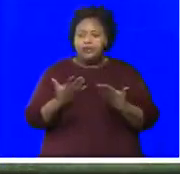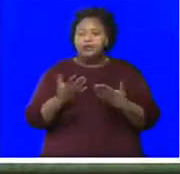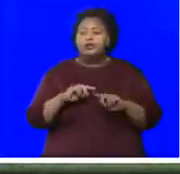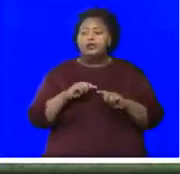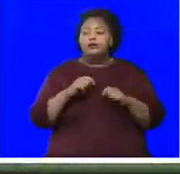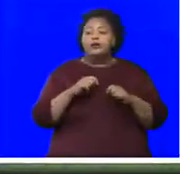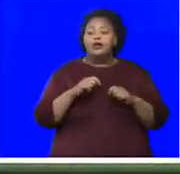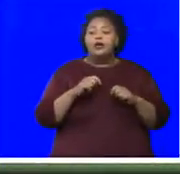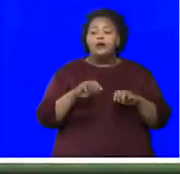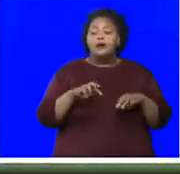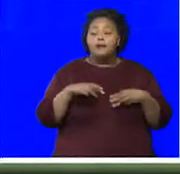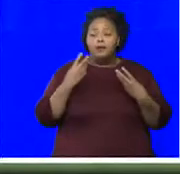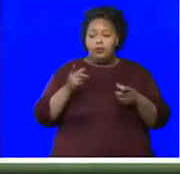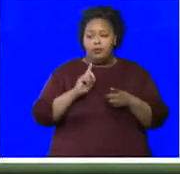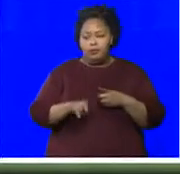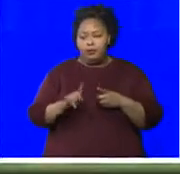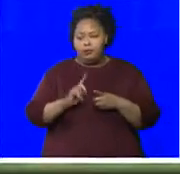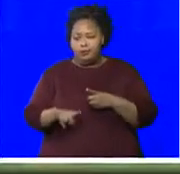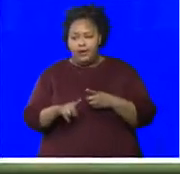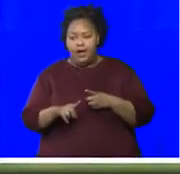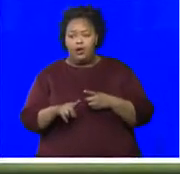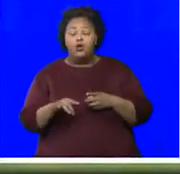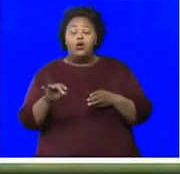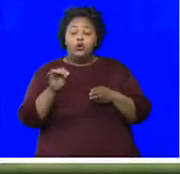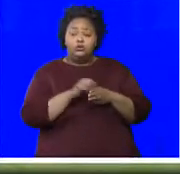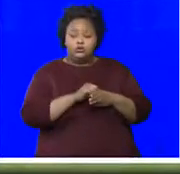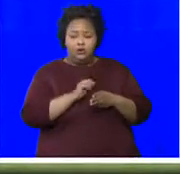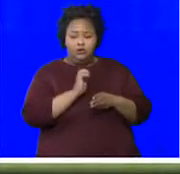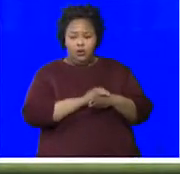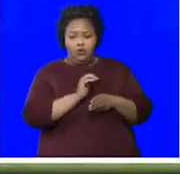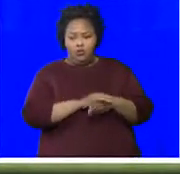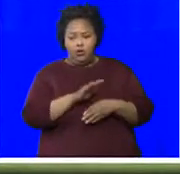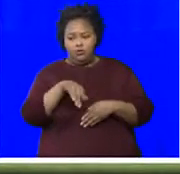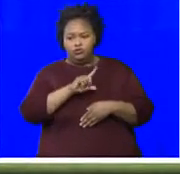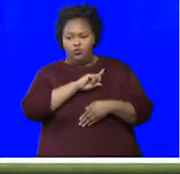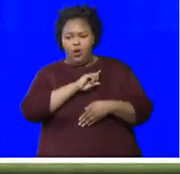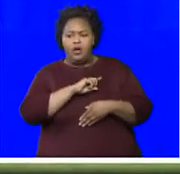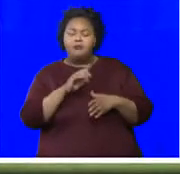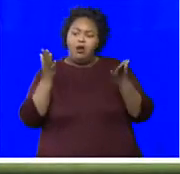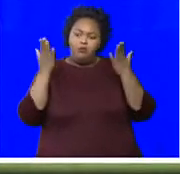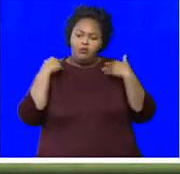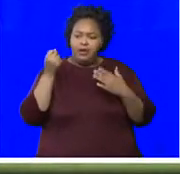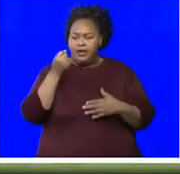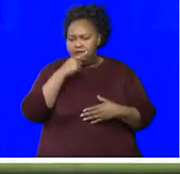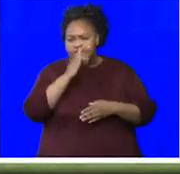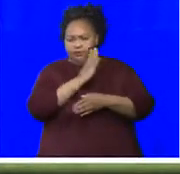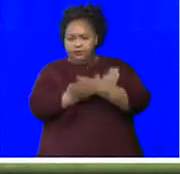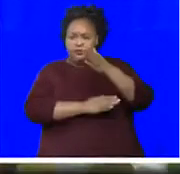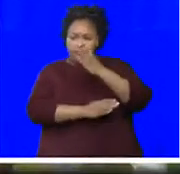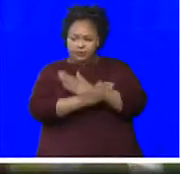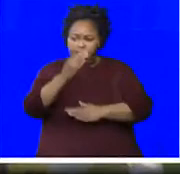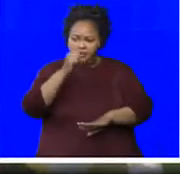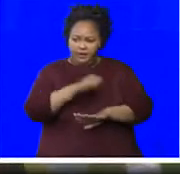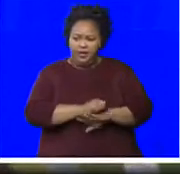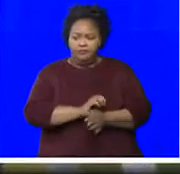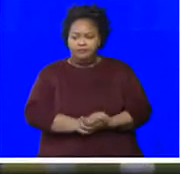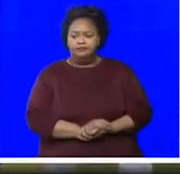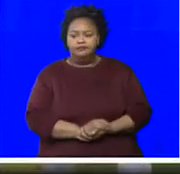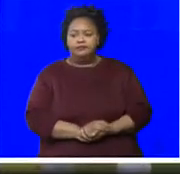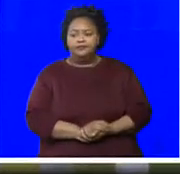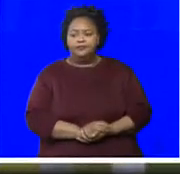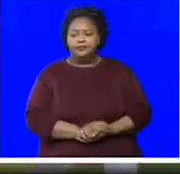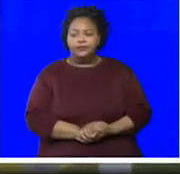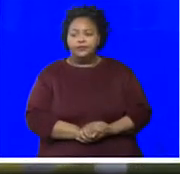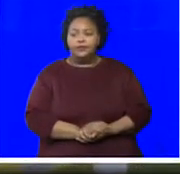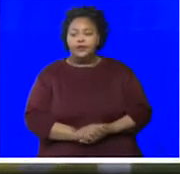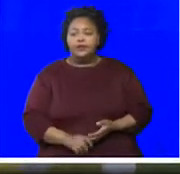ukuthi basheshe balimale. Samukeliswa umdluli longisekomitini labodokotela enhlanganweni ye-Premier League of Eswatini aphinze bengidokotela